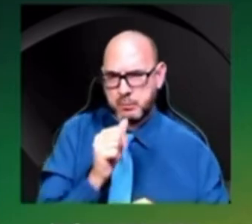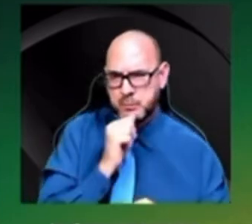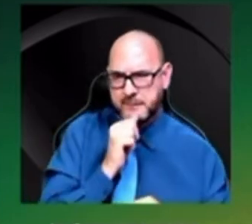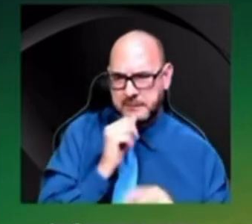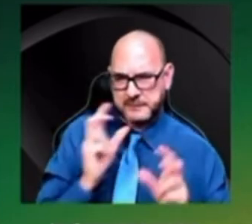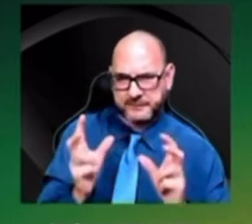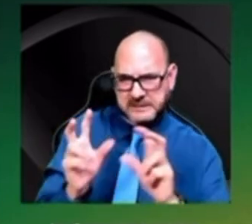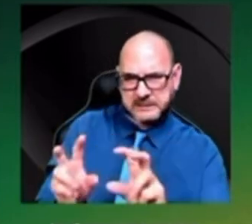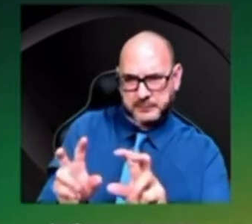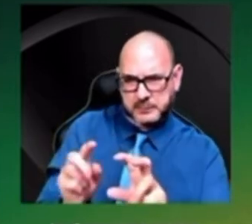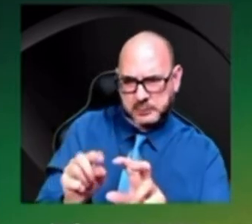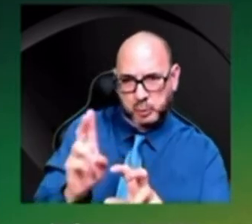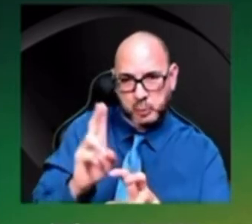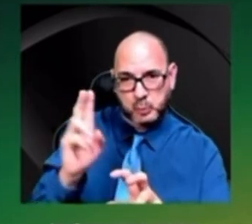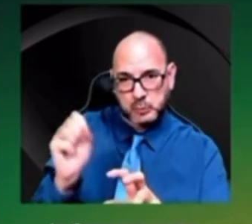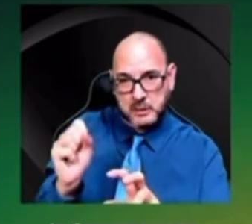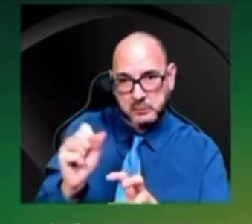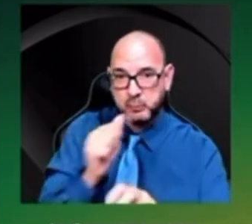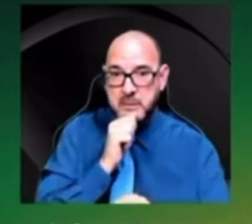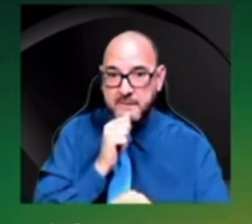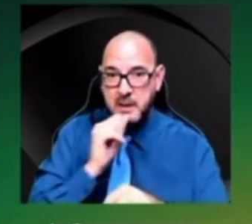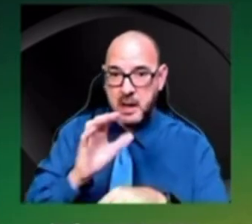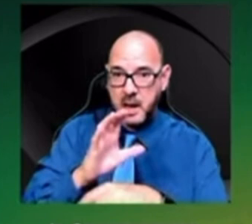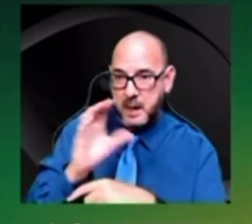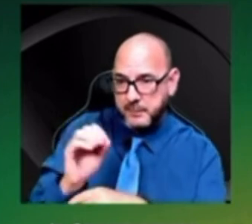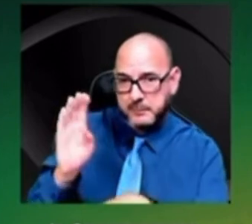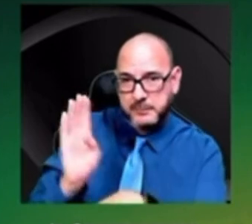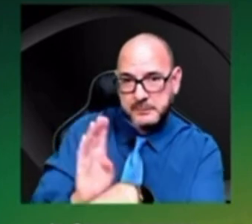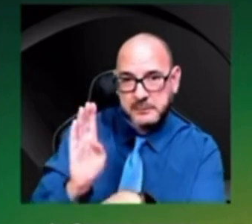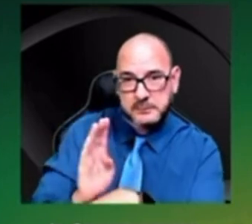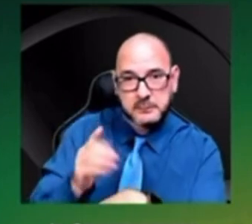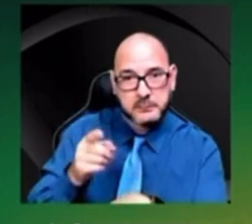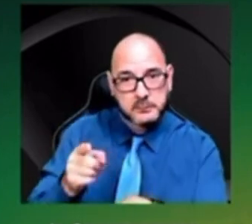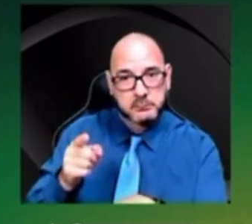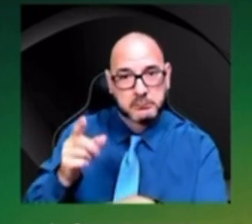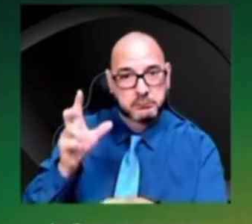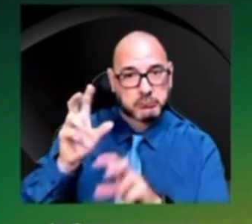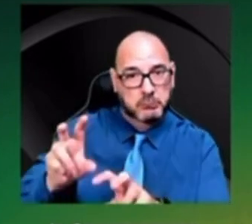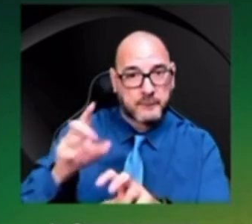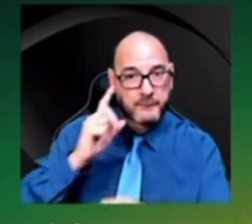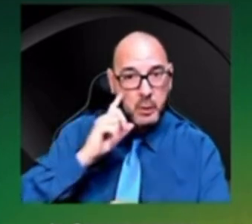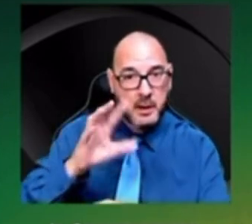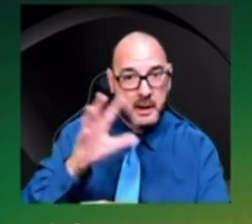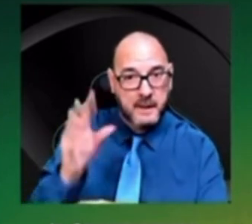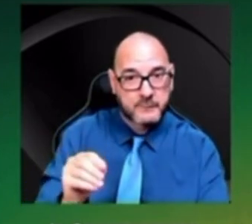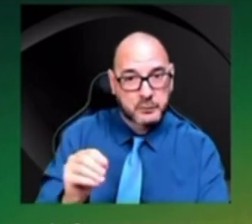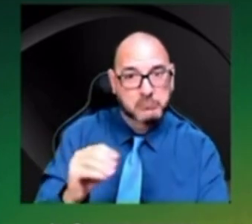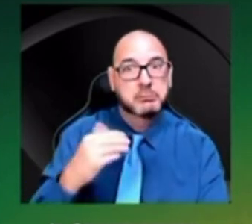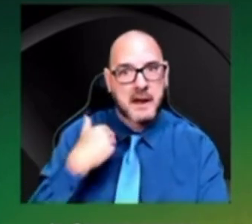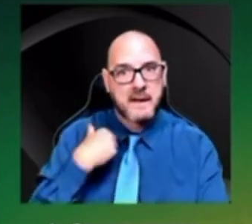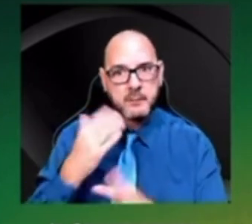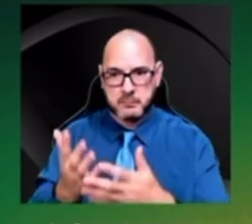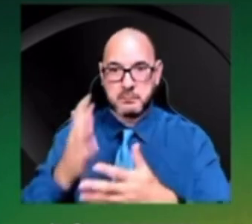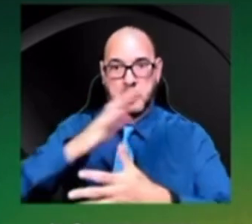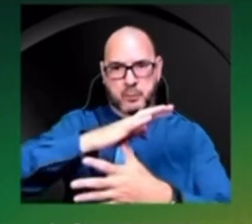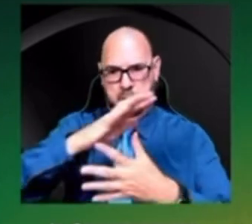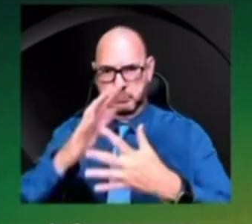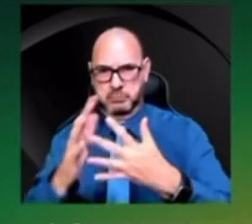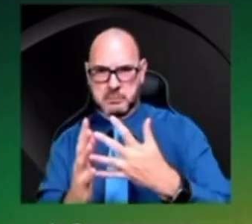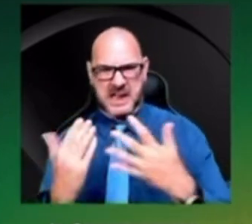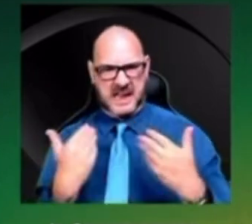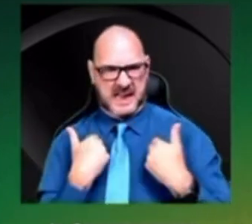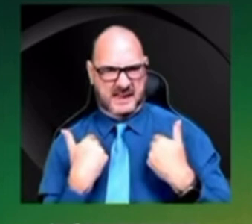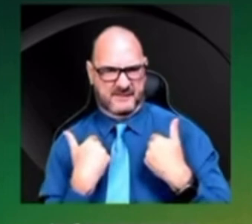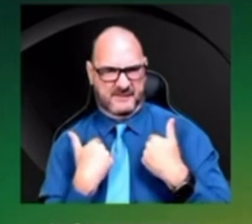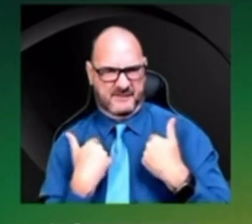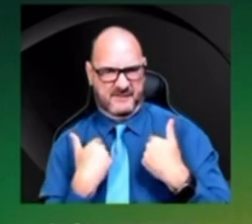continent, that there's going to be certain priorities that include, we're going to want to know that there's freedom of the press,